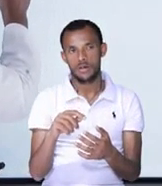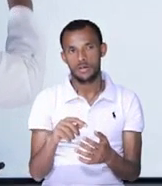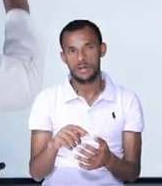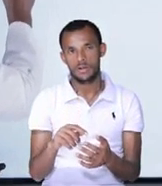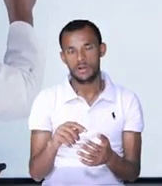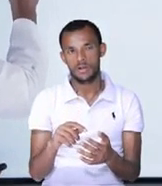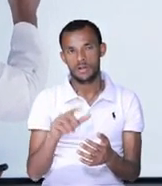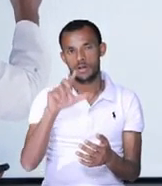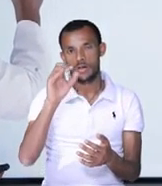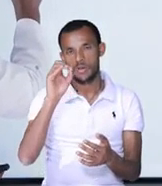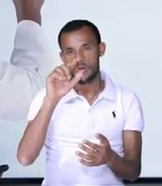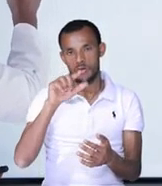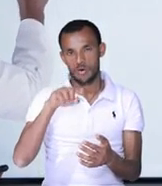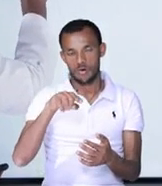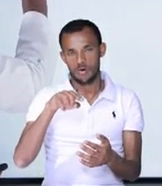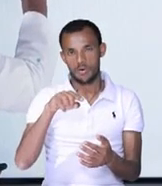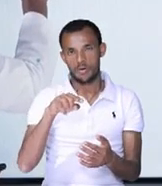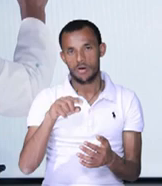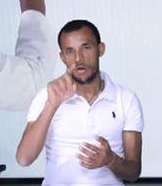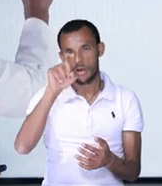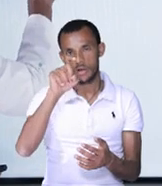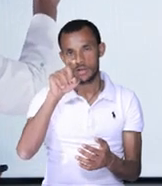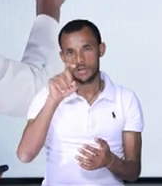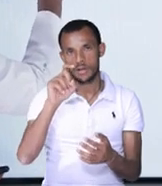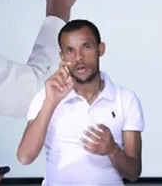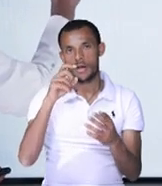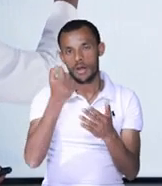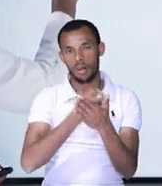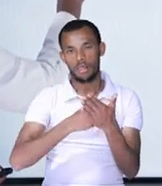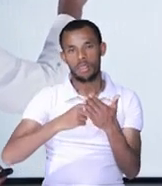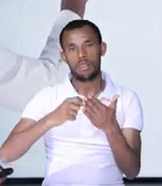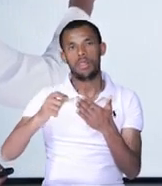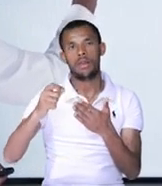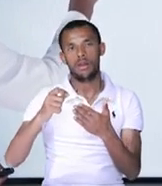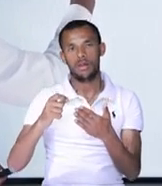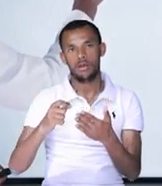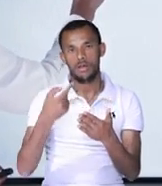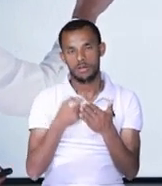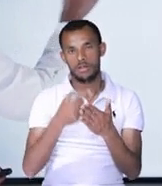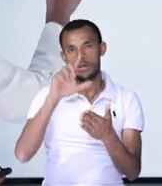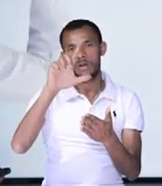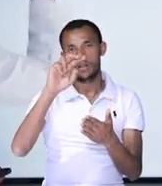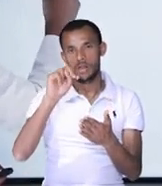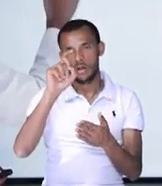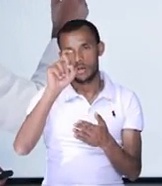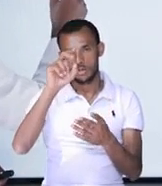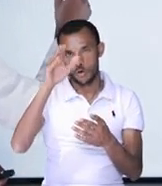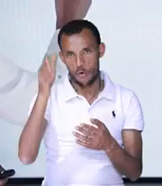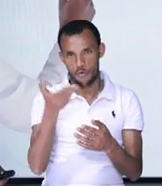I can write this, the logarithm of x can be written as, it is ln x